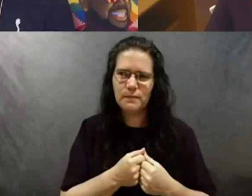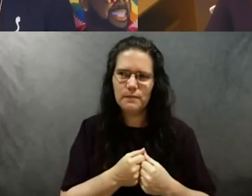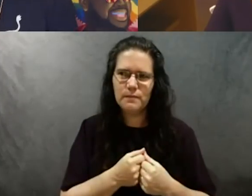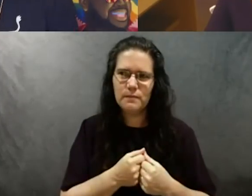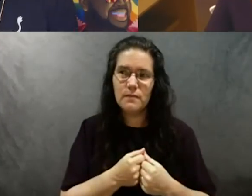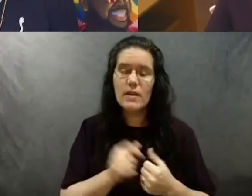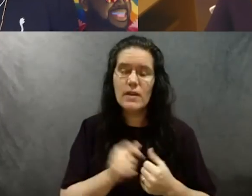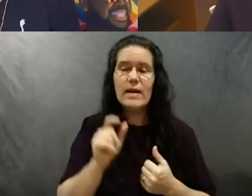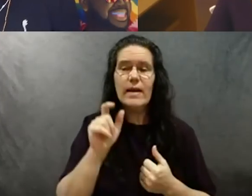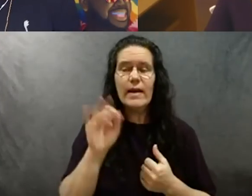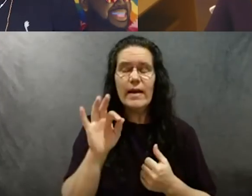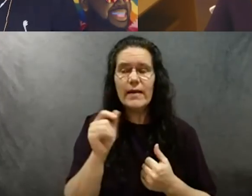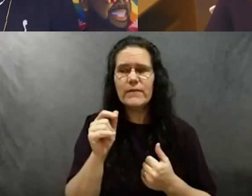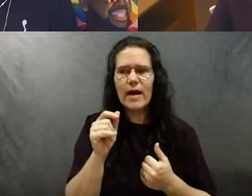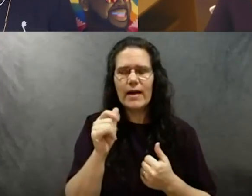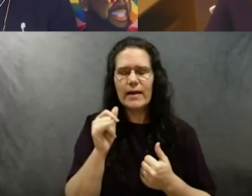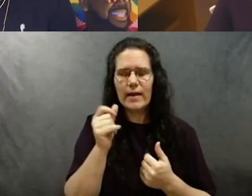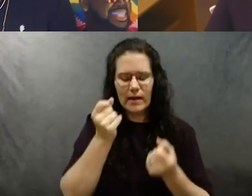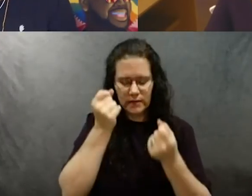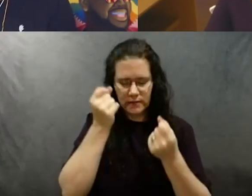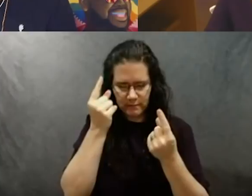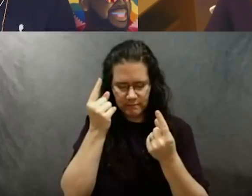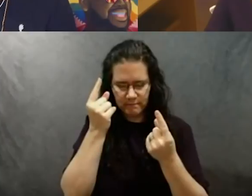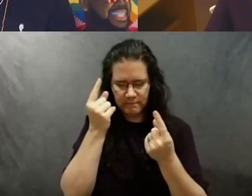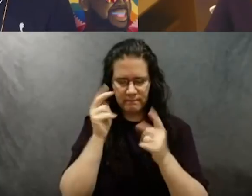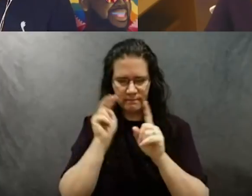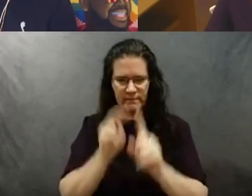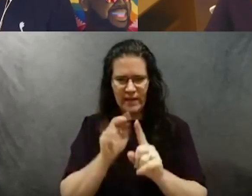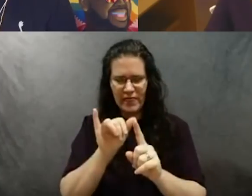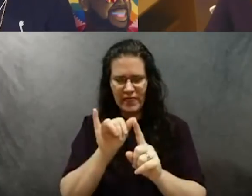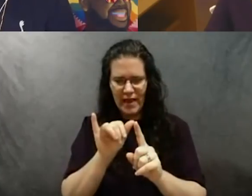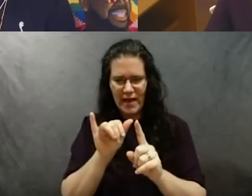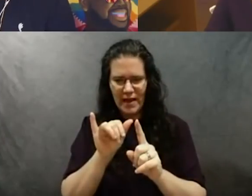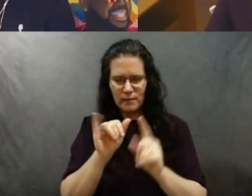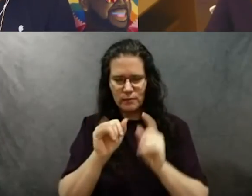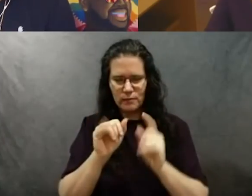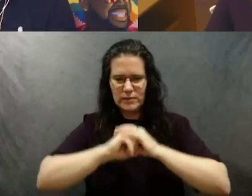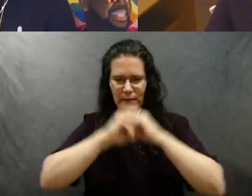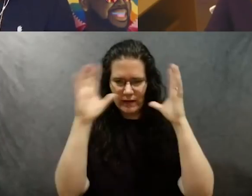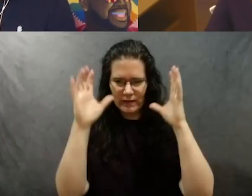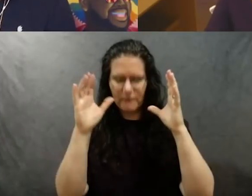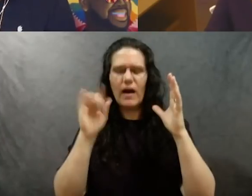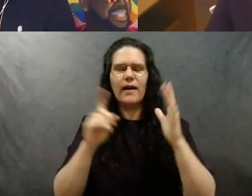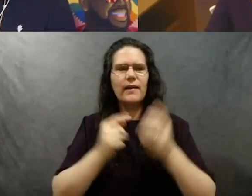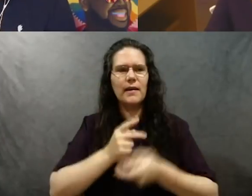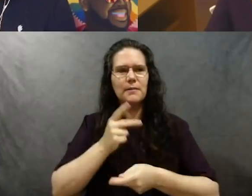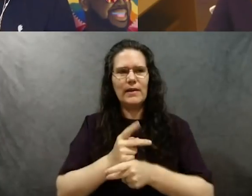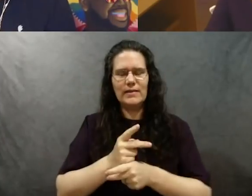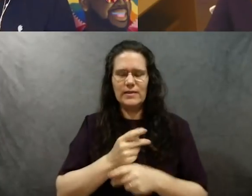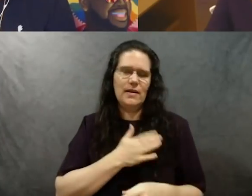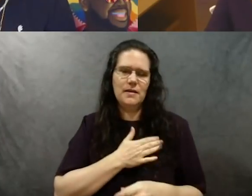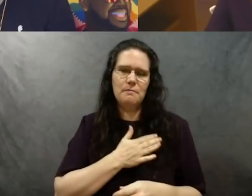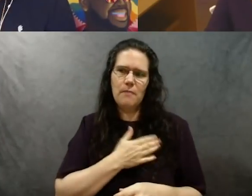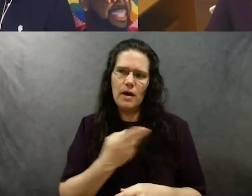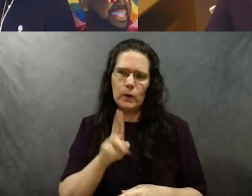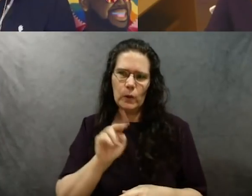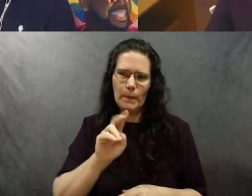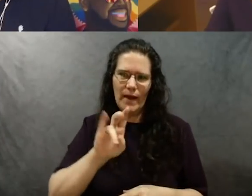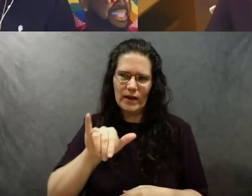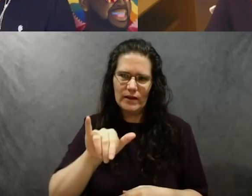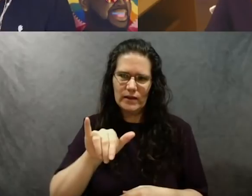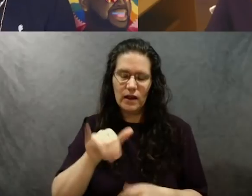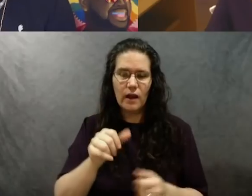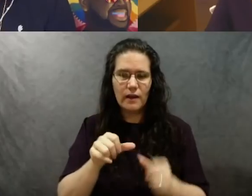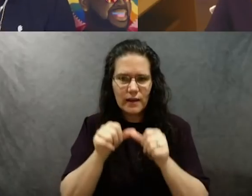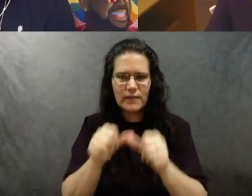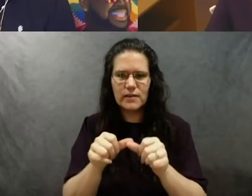I hold that perspective, then I can maintain my humanity and continue to relate to the humanity